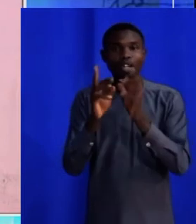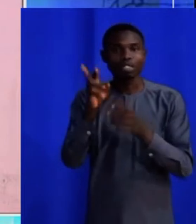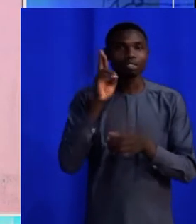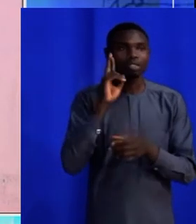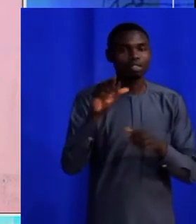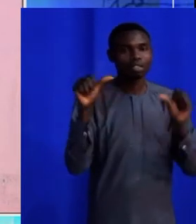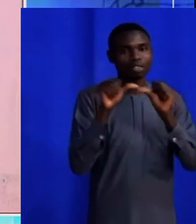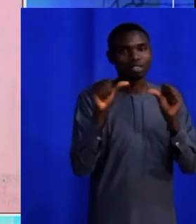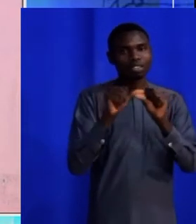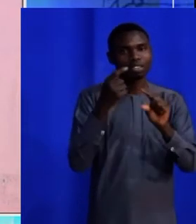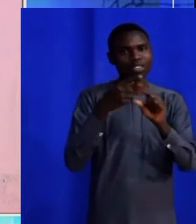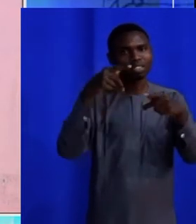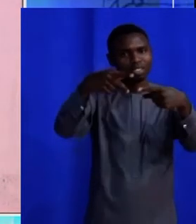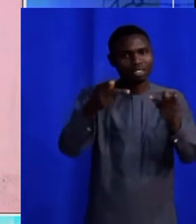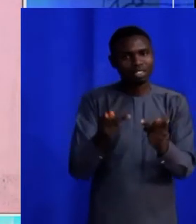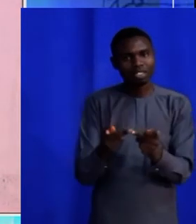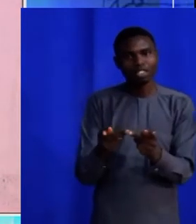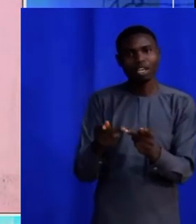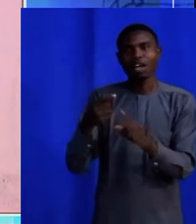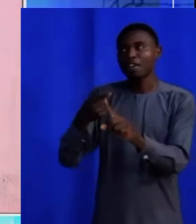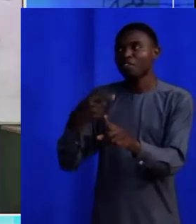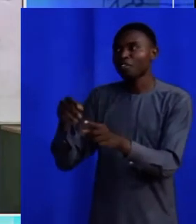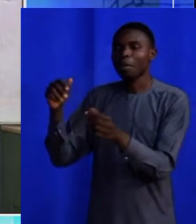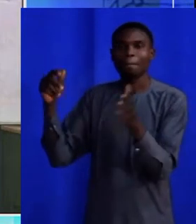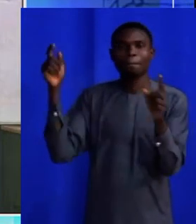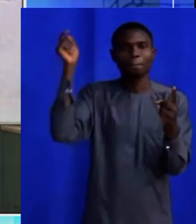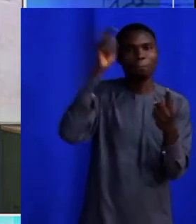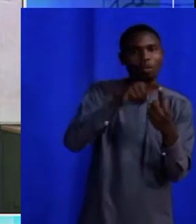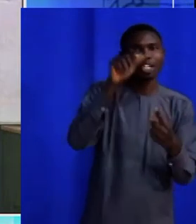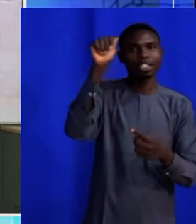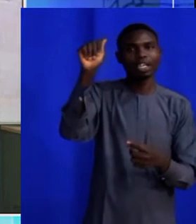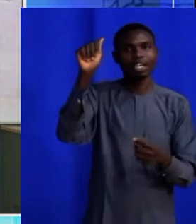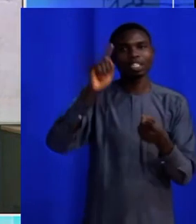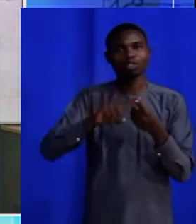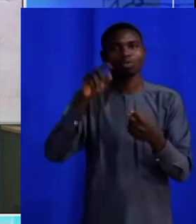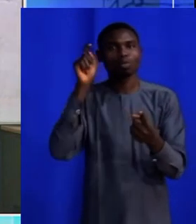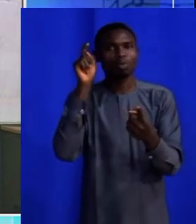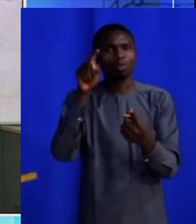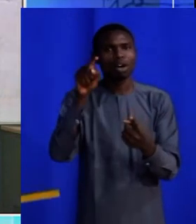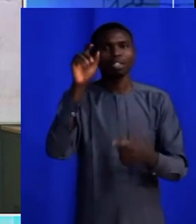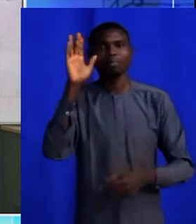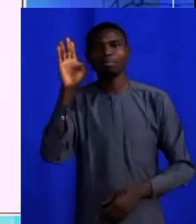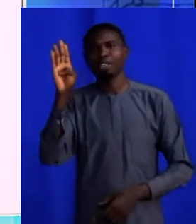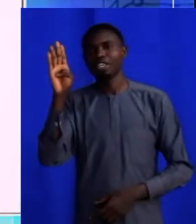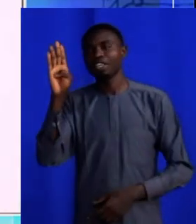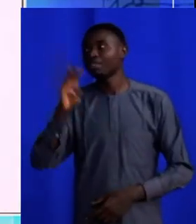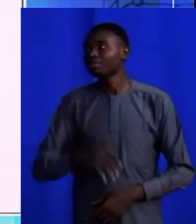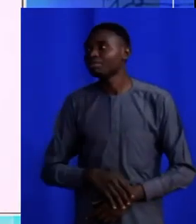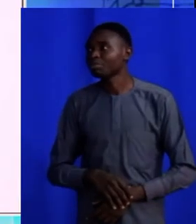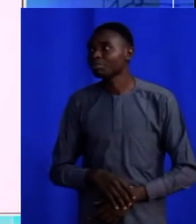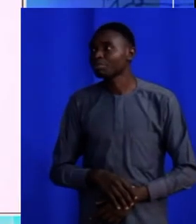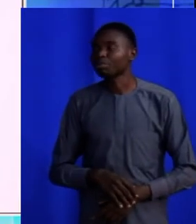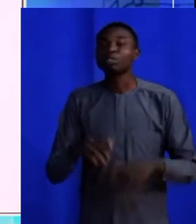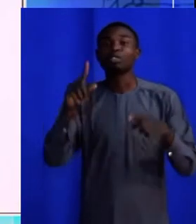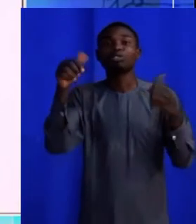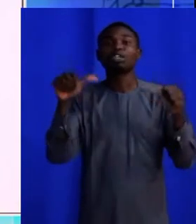the importance of farm animals. We need to know more than uses and